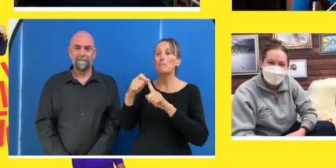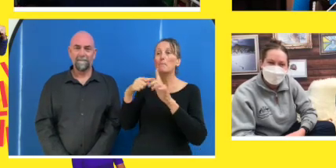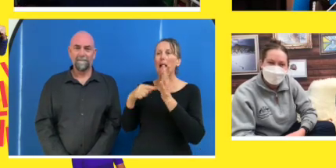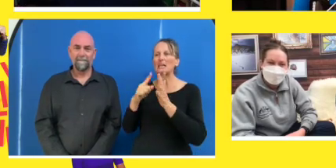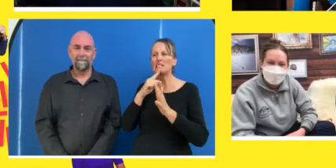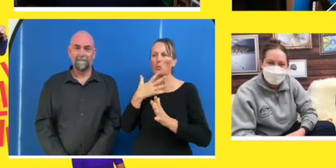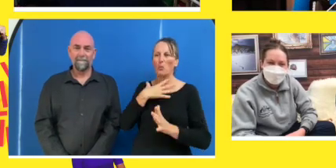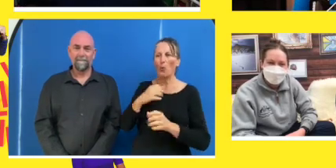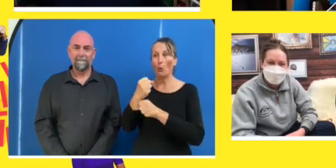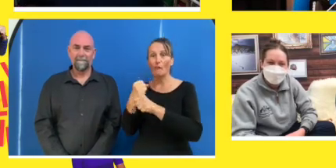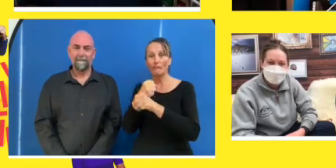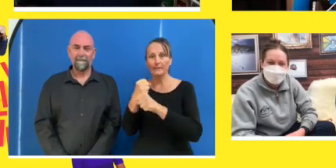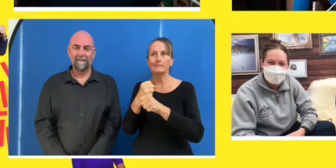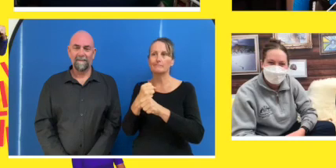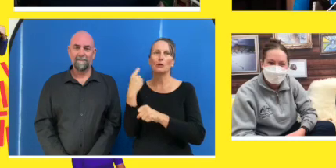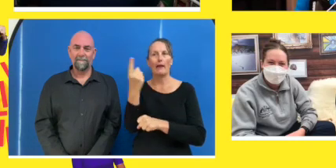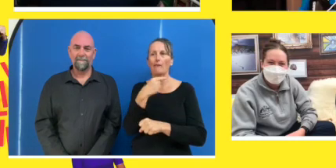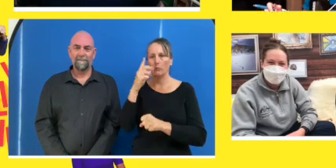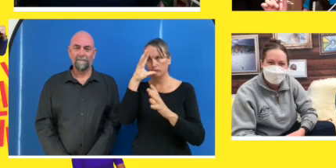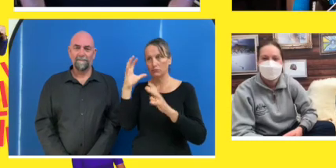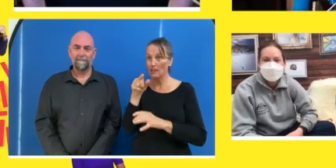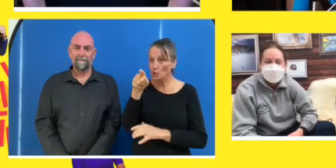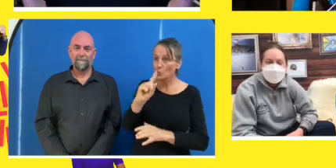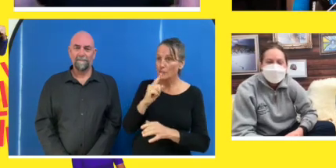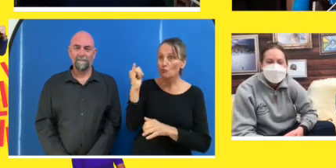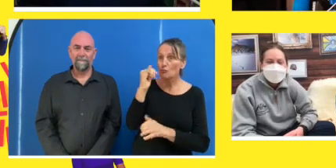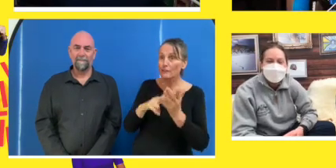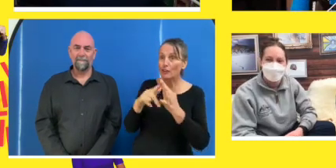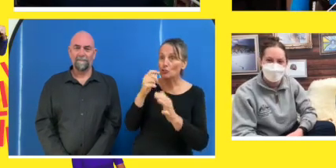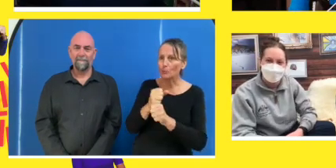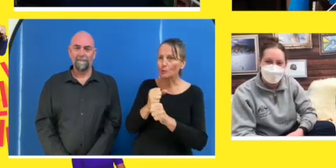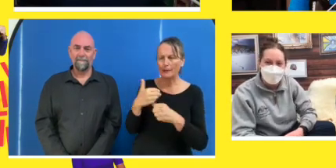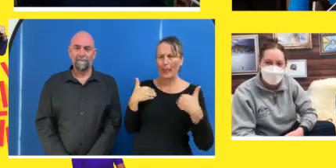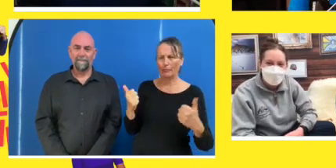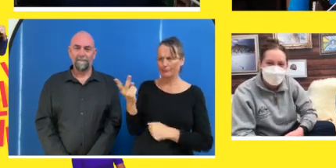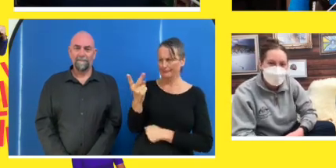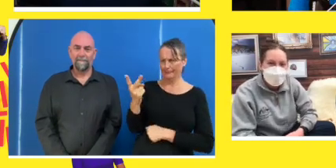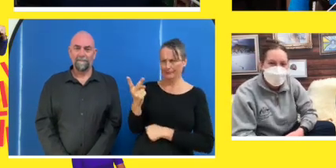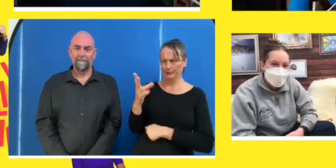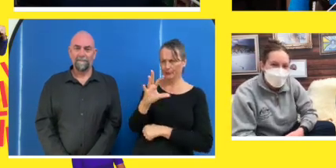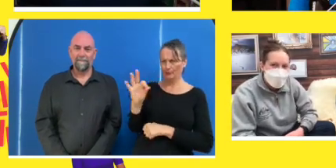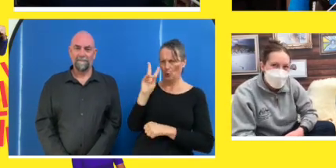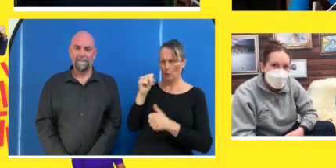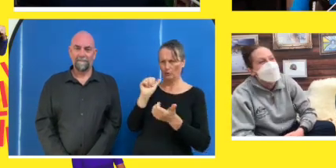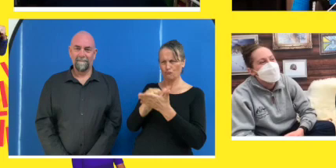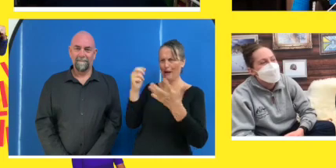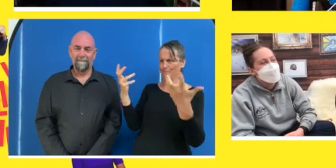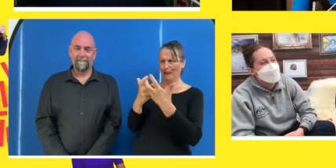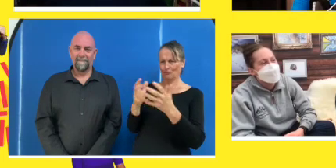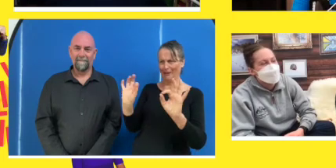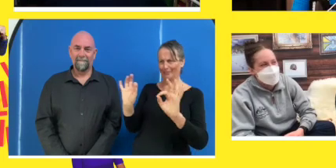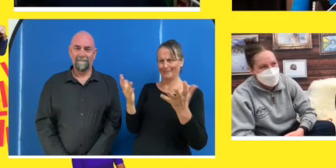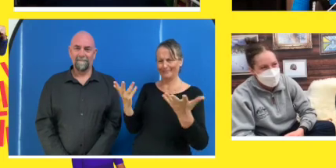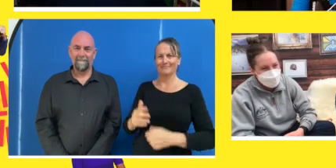but nothing like this. So prepare yourselves. All right. What do you wish that you had in the village, but you can't get? A really